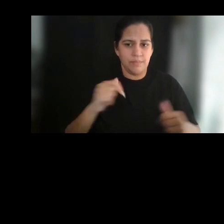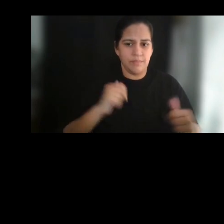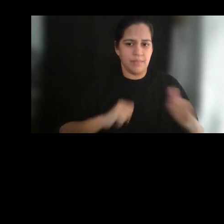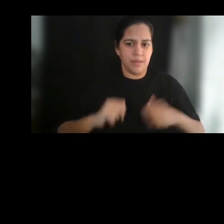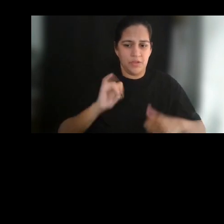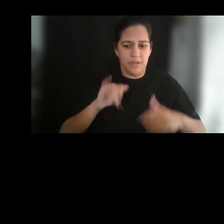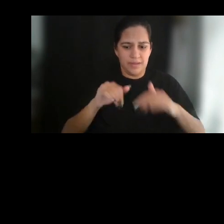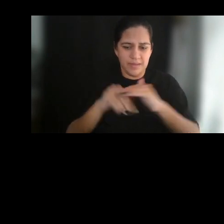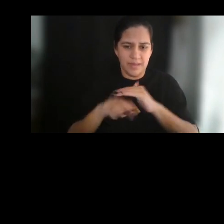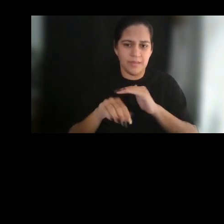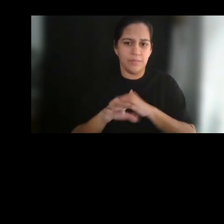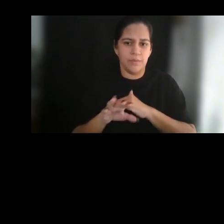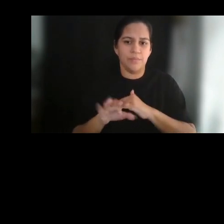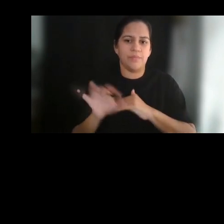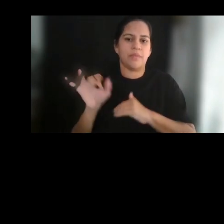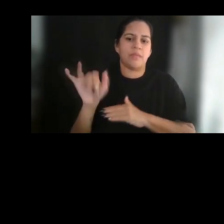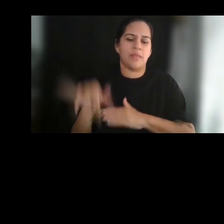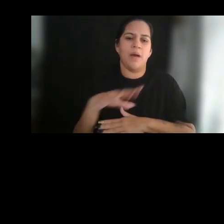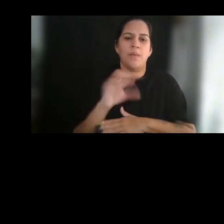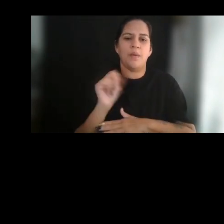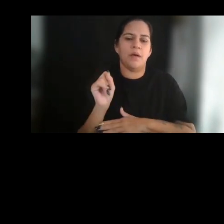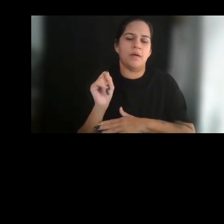was